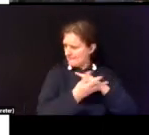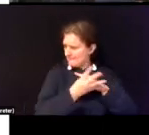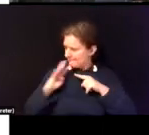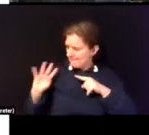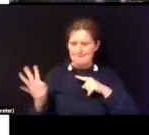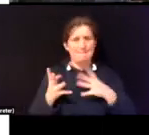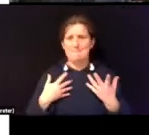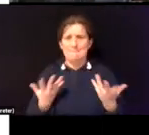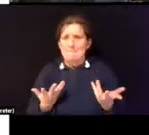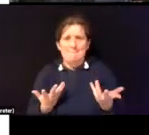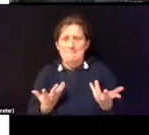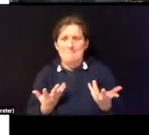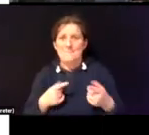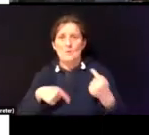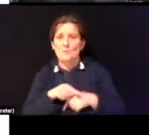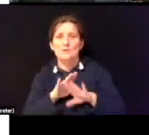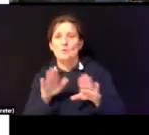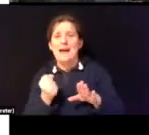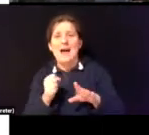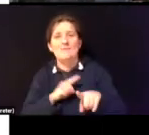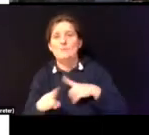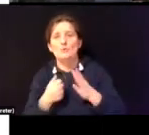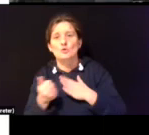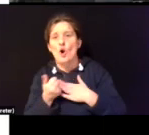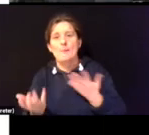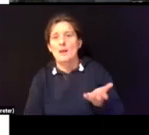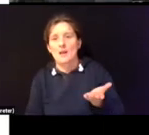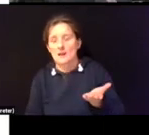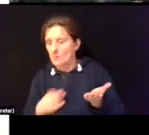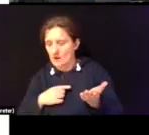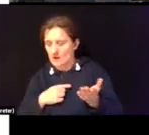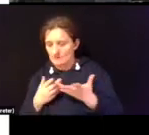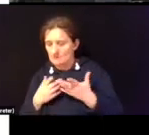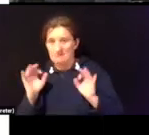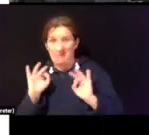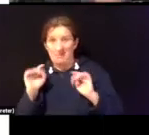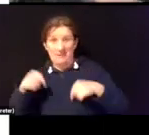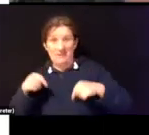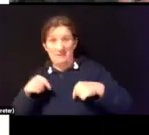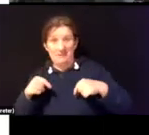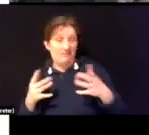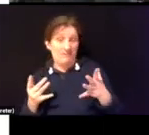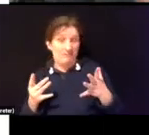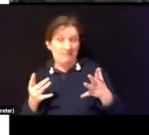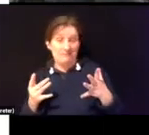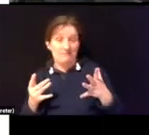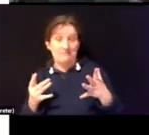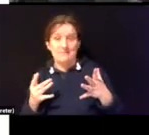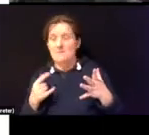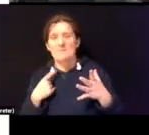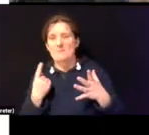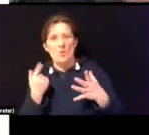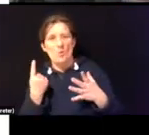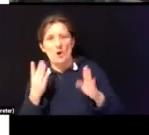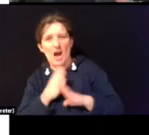any of the most common planet in the solar type of planet in the Milky Way in our solar system, unless there's one hiding